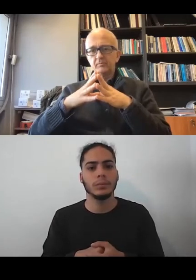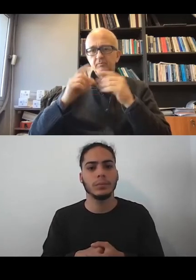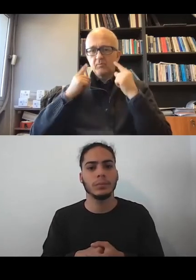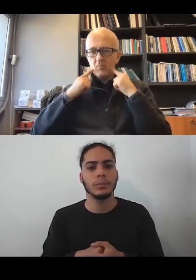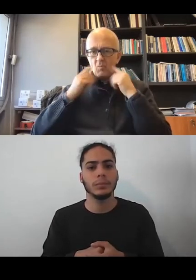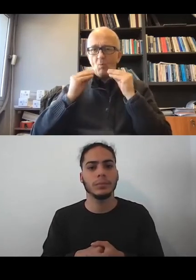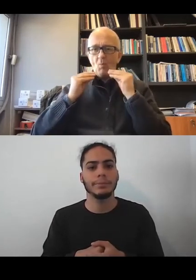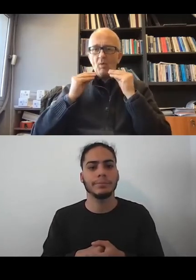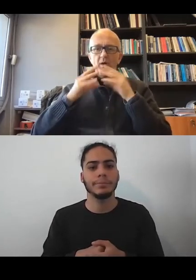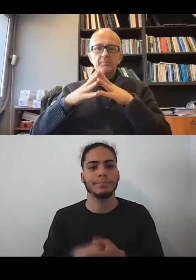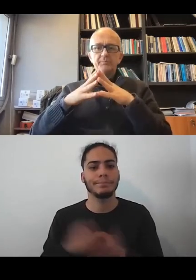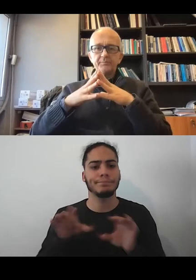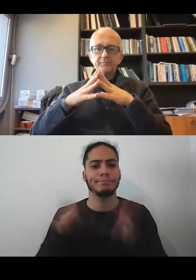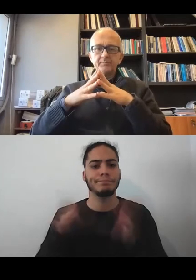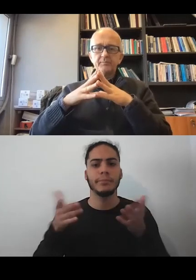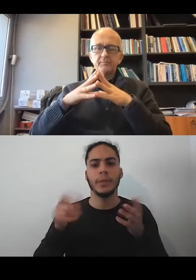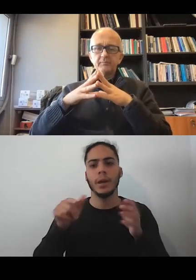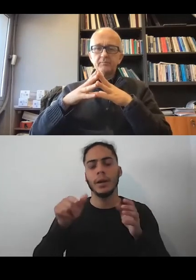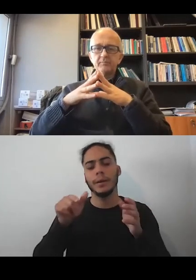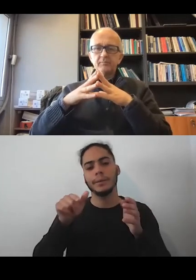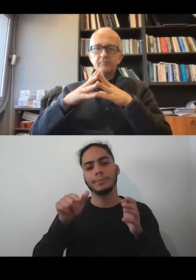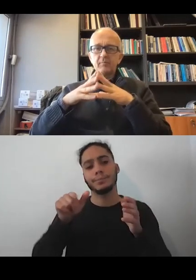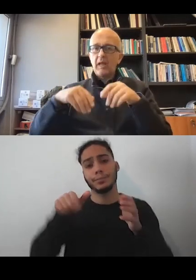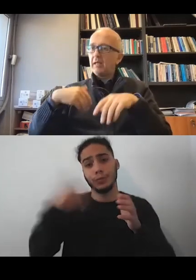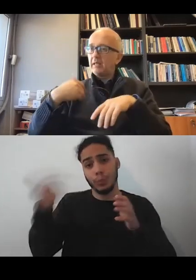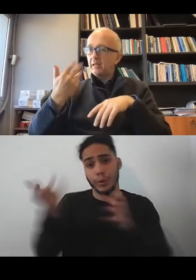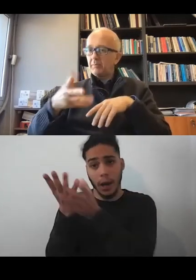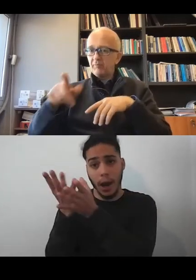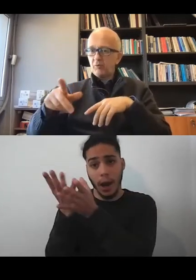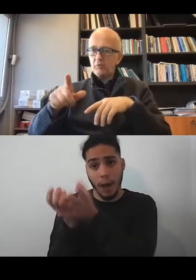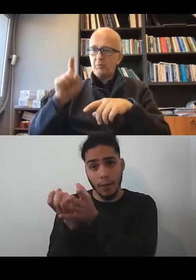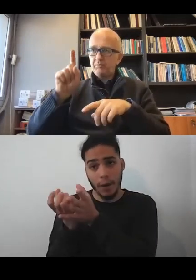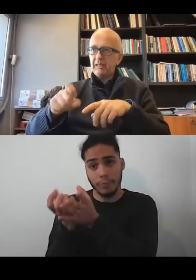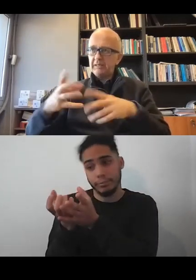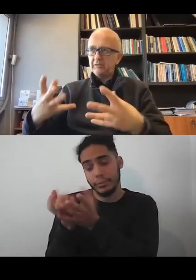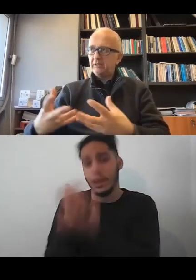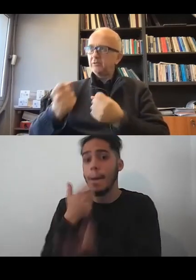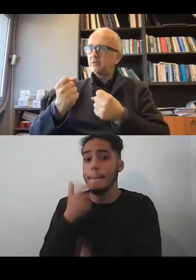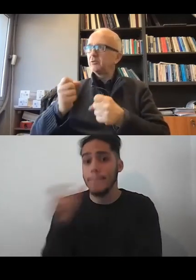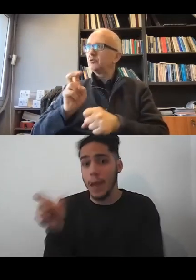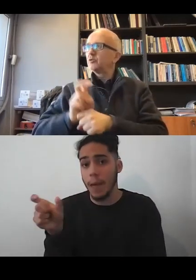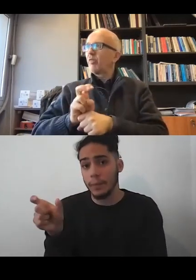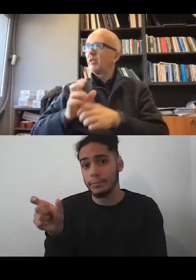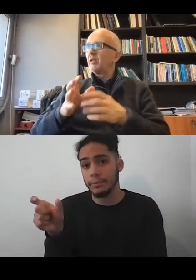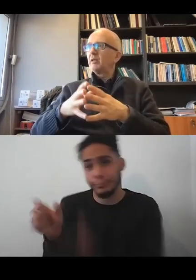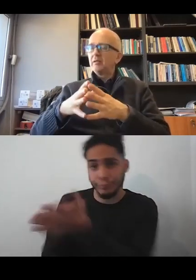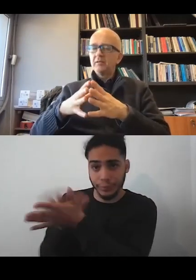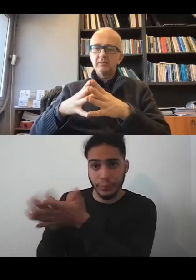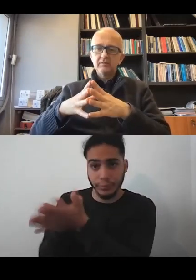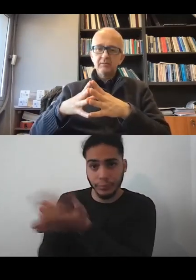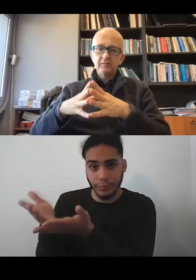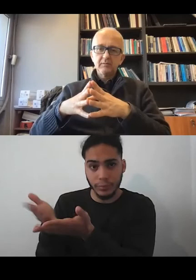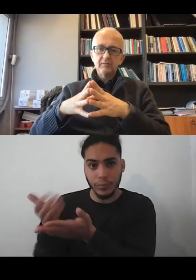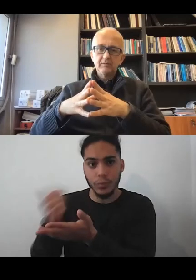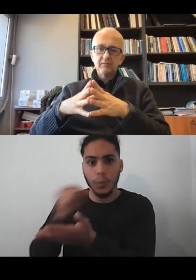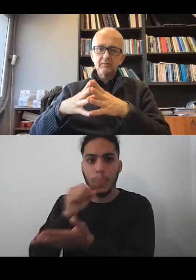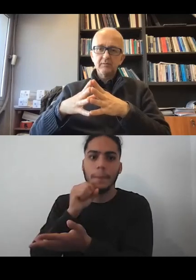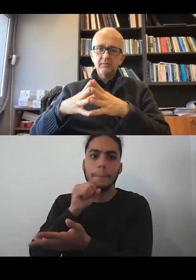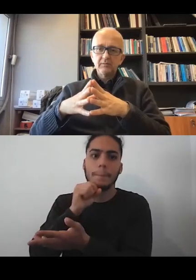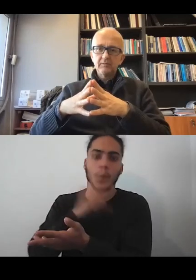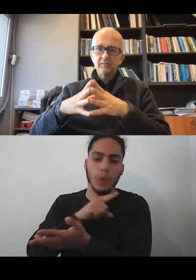So then, after the word is saved, we can just use the validator on